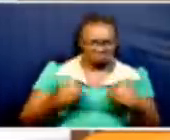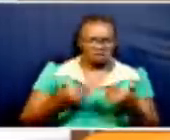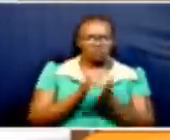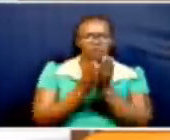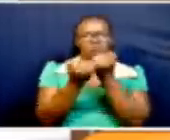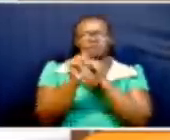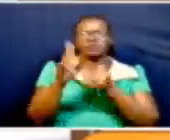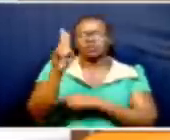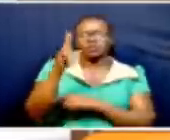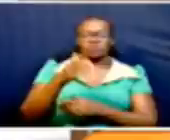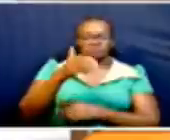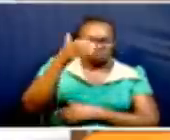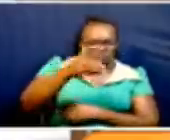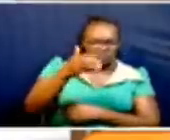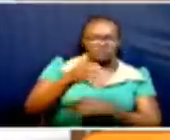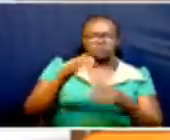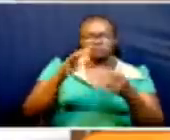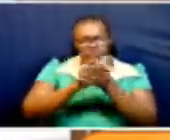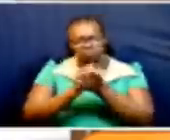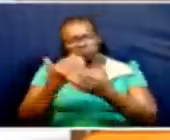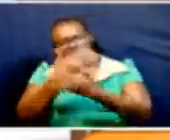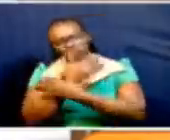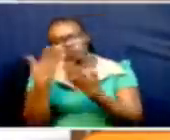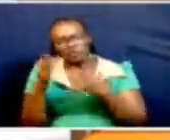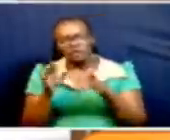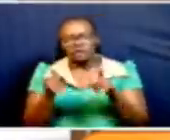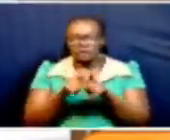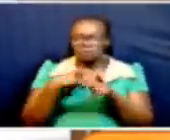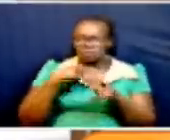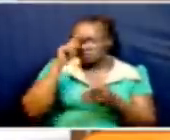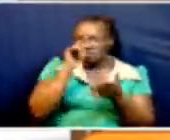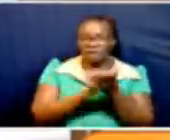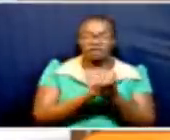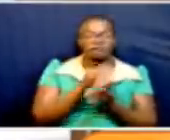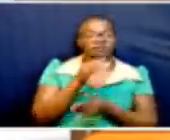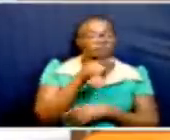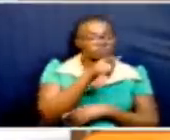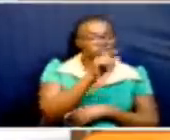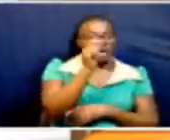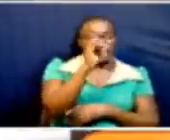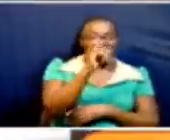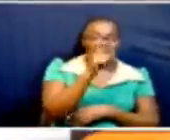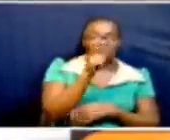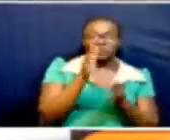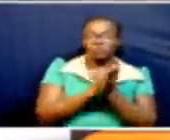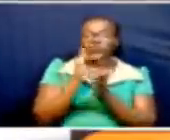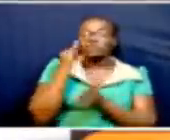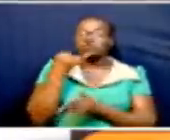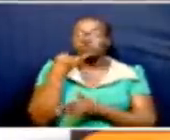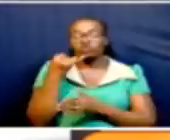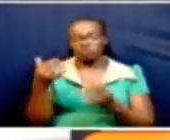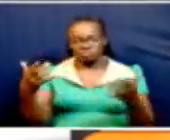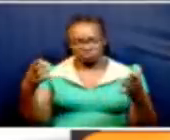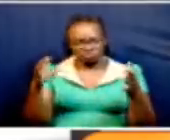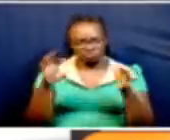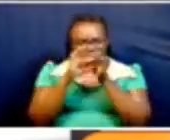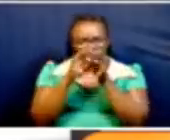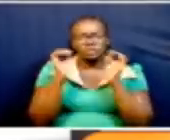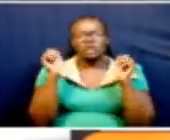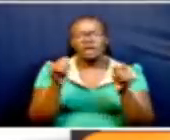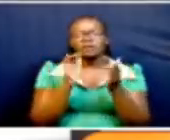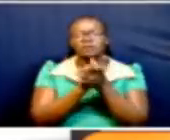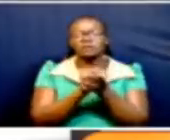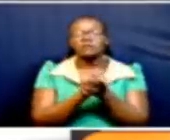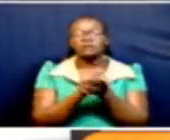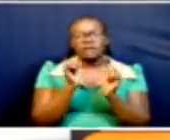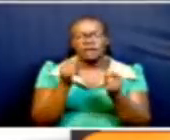hands. Therefore, I believe that my brother Moa and Governor Joe will shake hands soon. Yeah. It's about service to the people. Let's not make